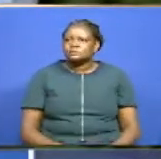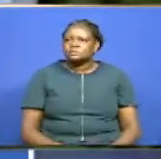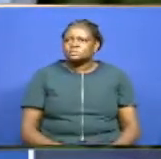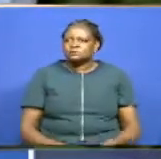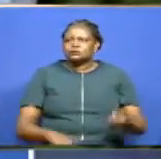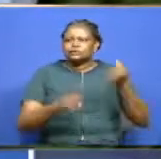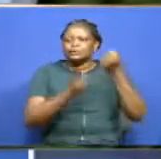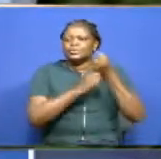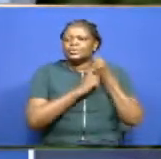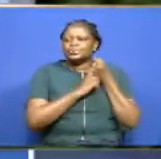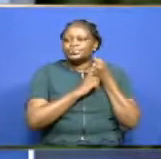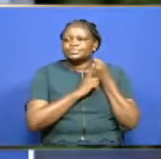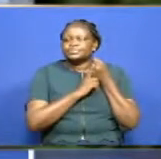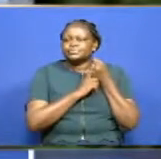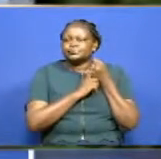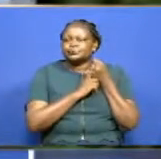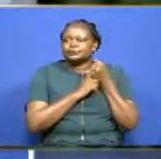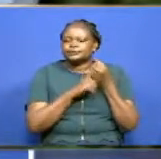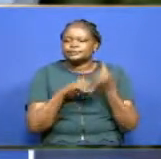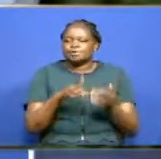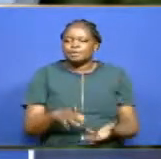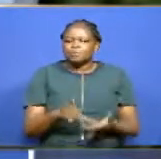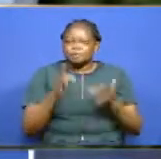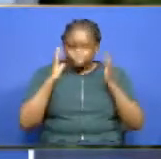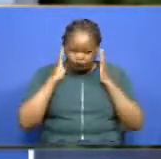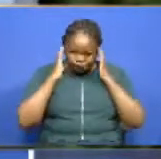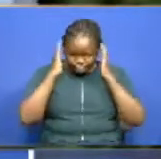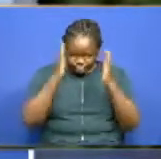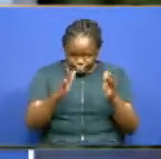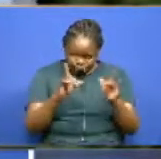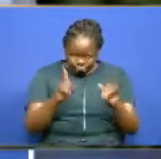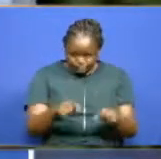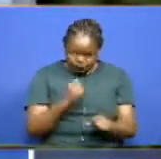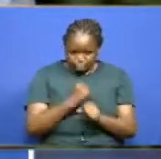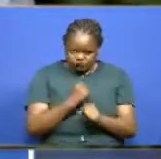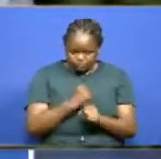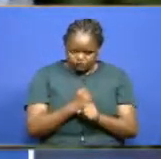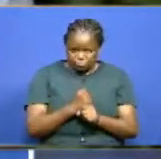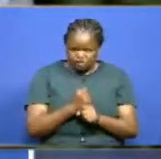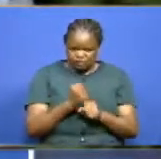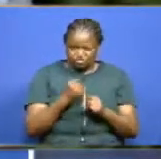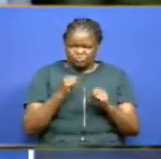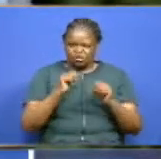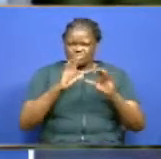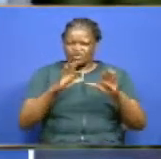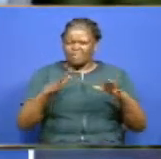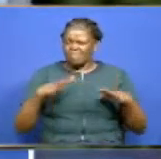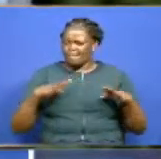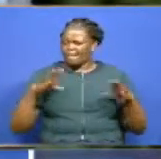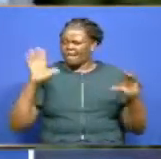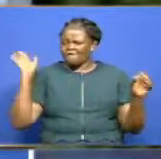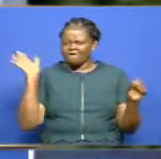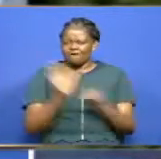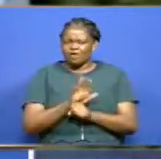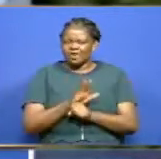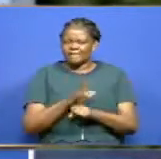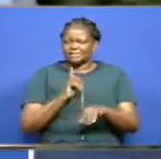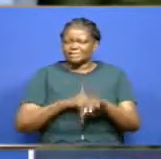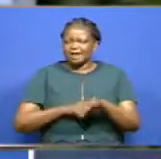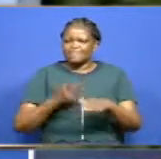Six, special attention should be made to avoid crowding during entering or